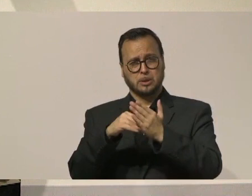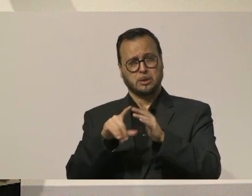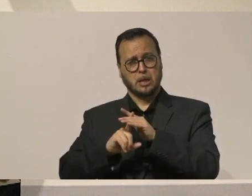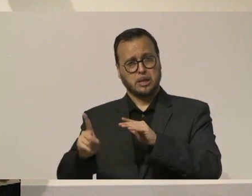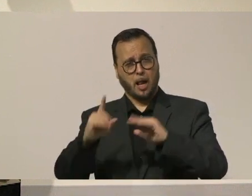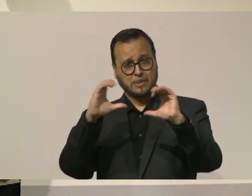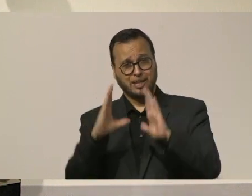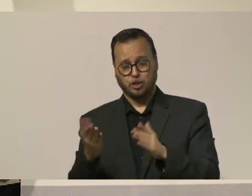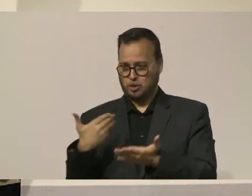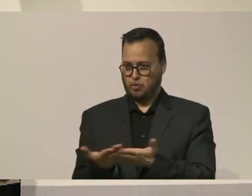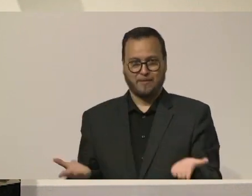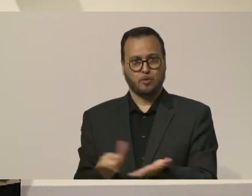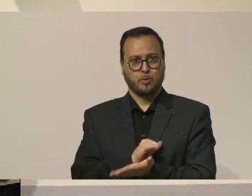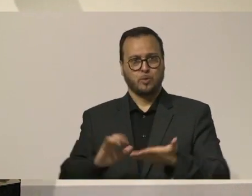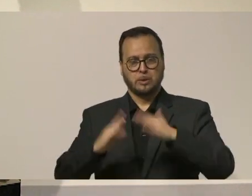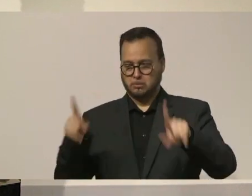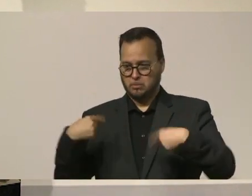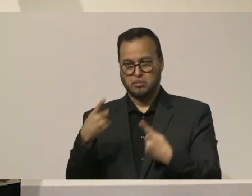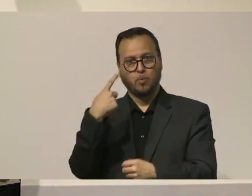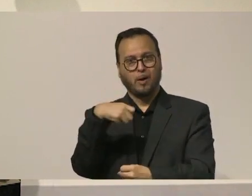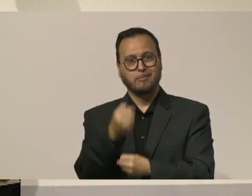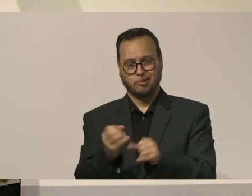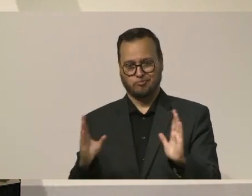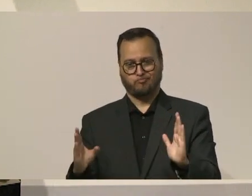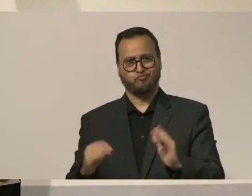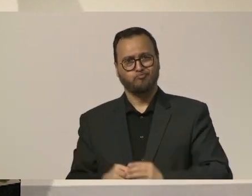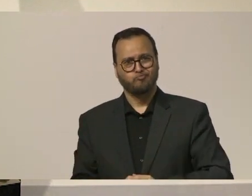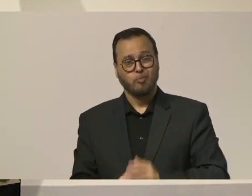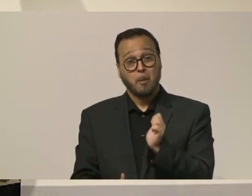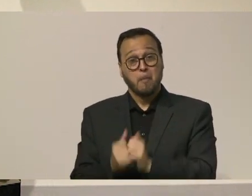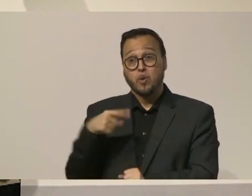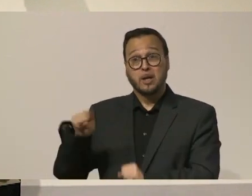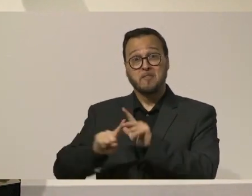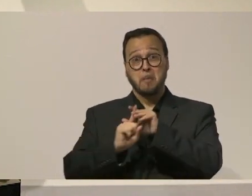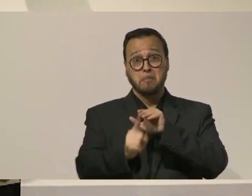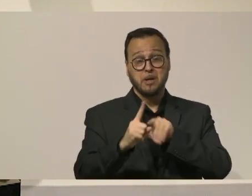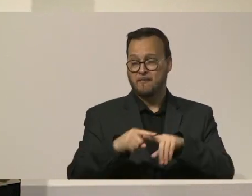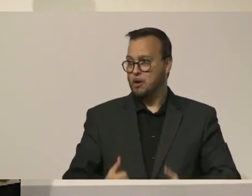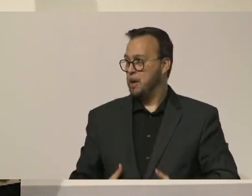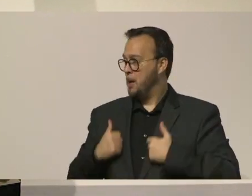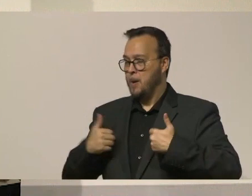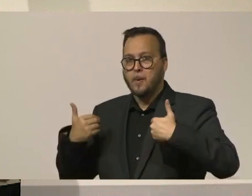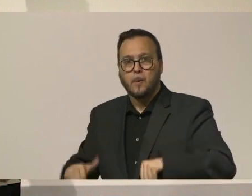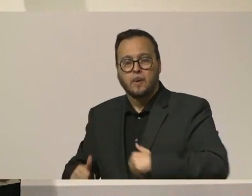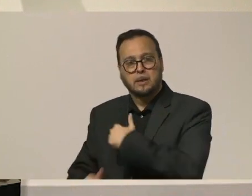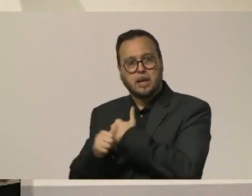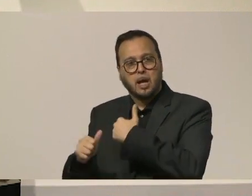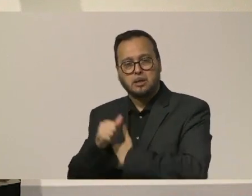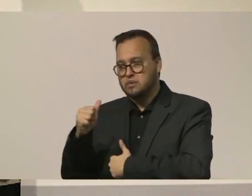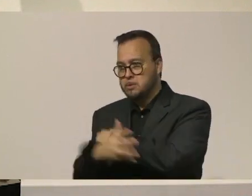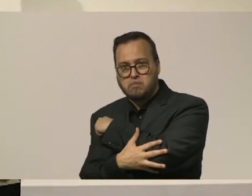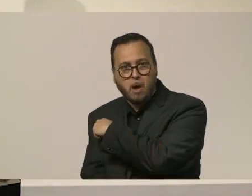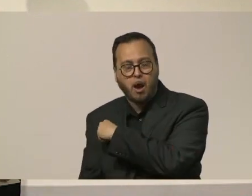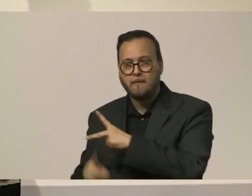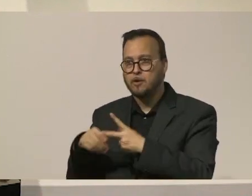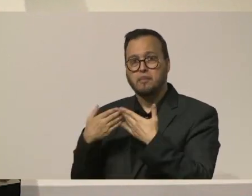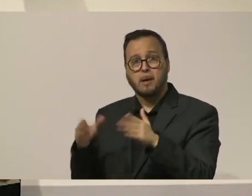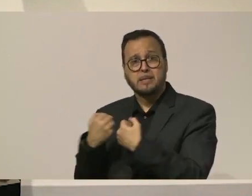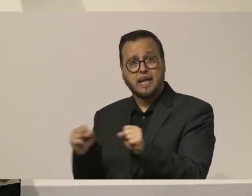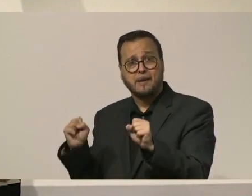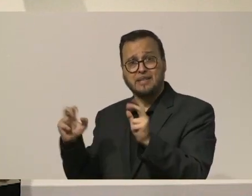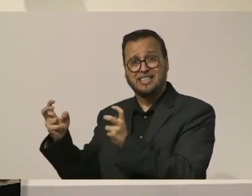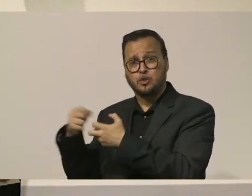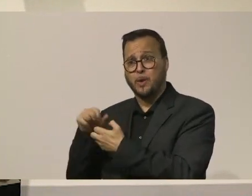arrived in New York City over the past year, most of them fleeing life-threatening poverty and public safety conditions in their